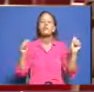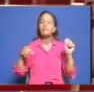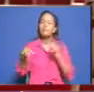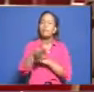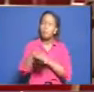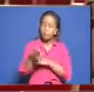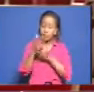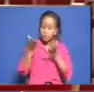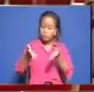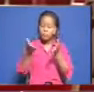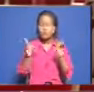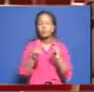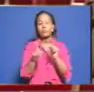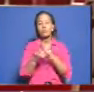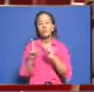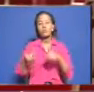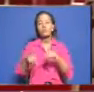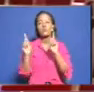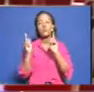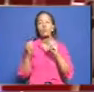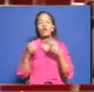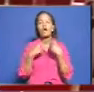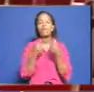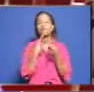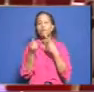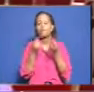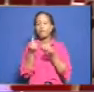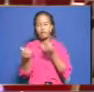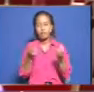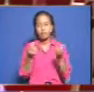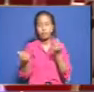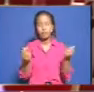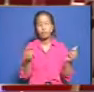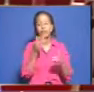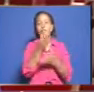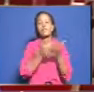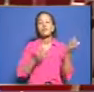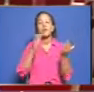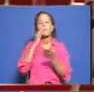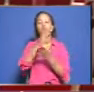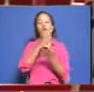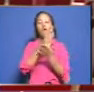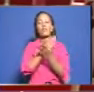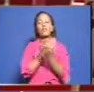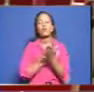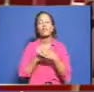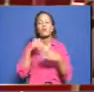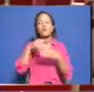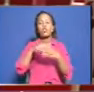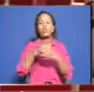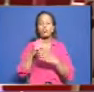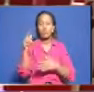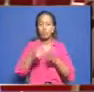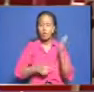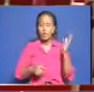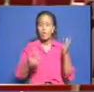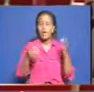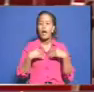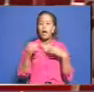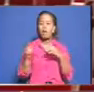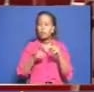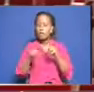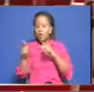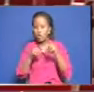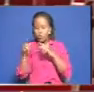base and he's going to be undertaking a few things. Just some of his program includes doing a tour of a lab